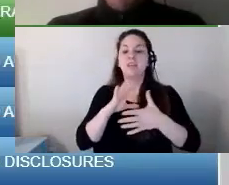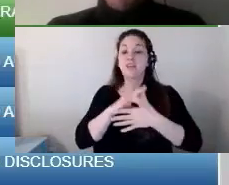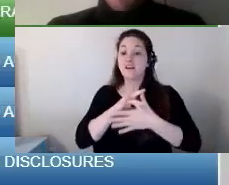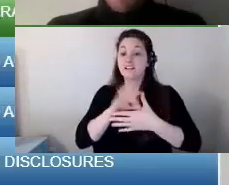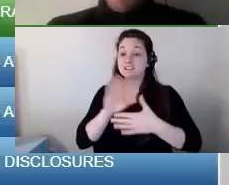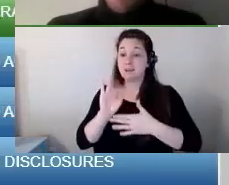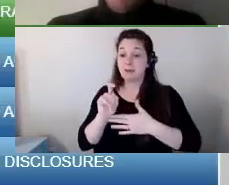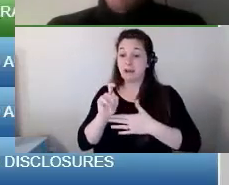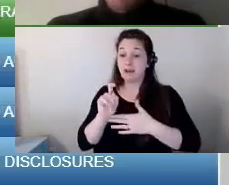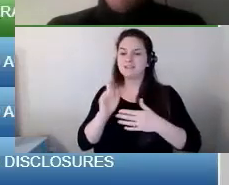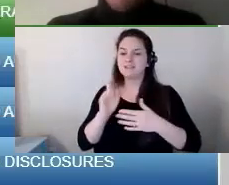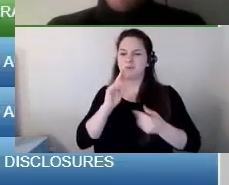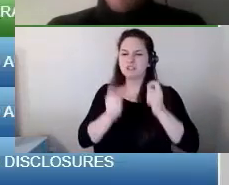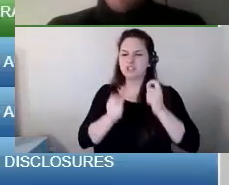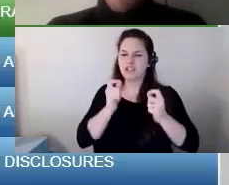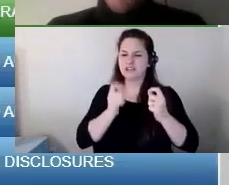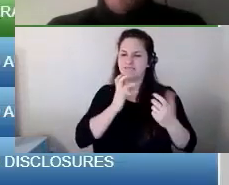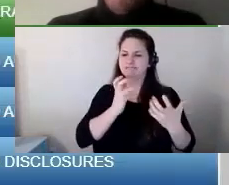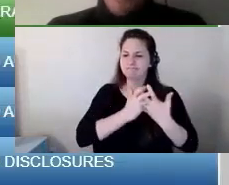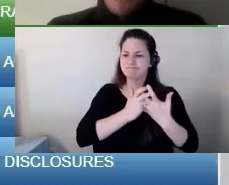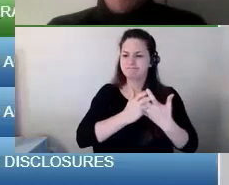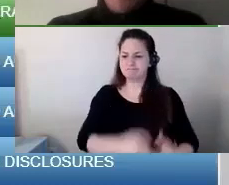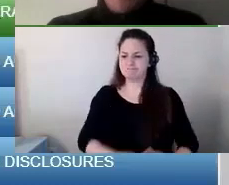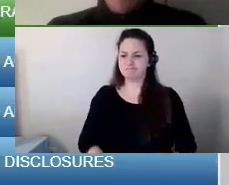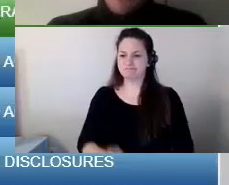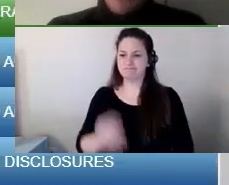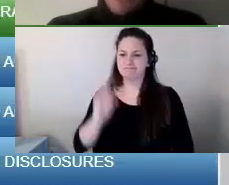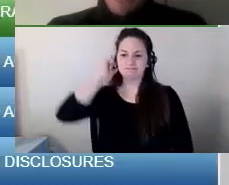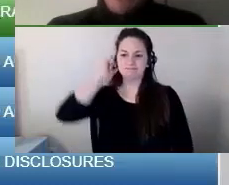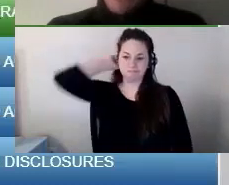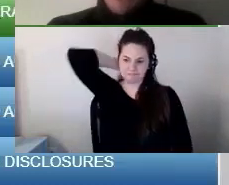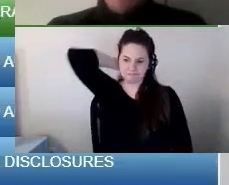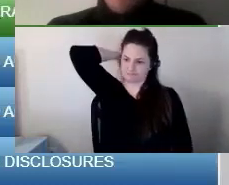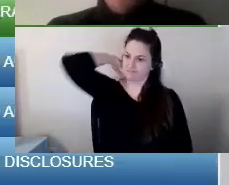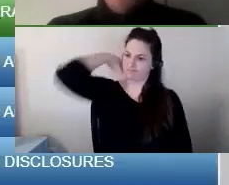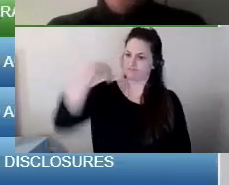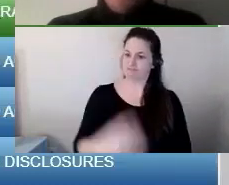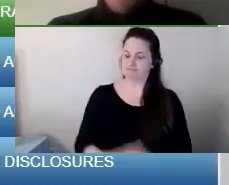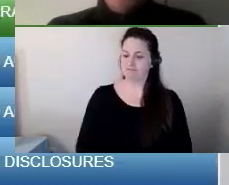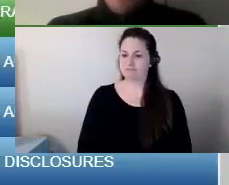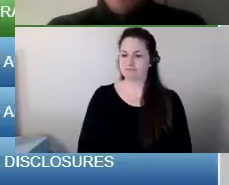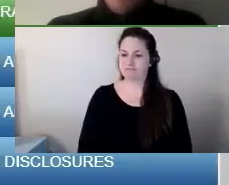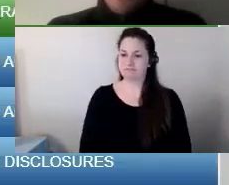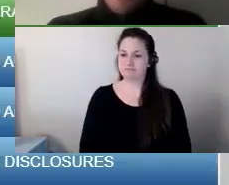color. Let's do that, and let's do